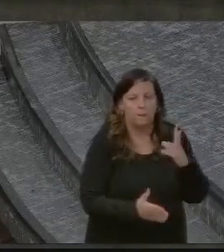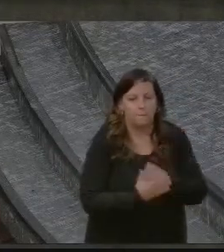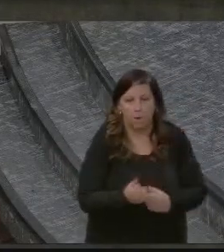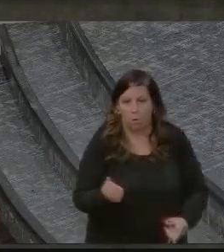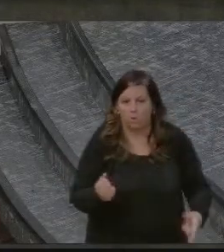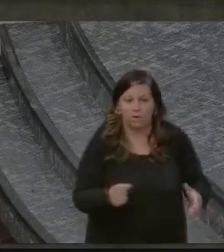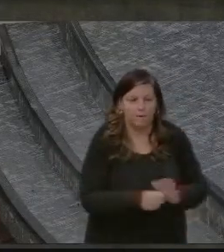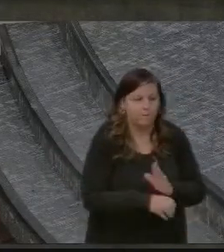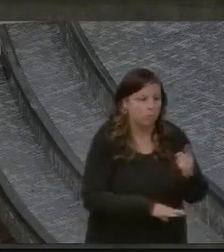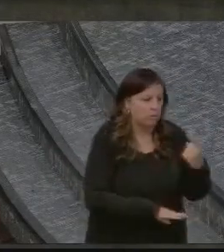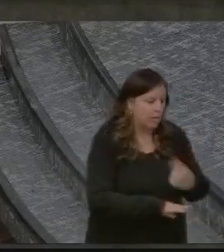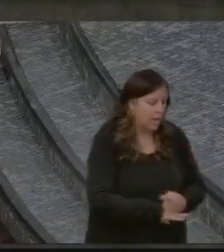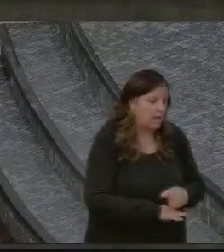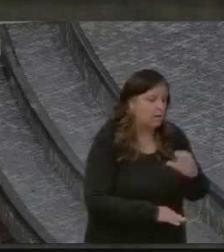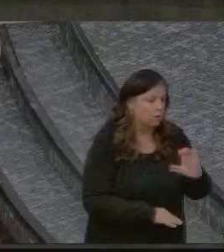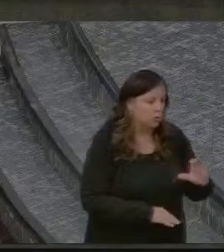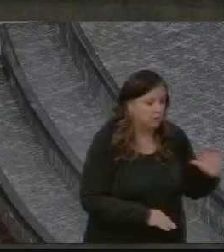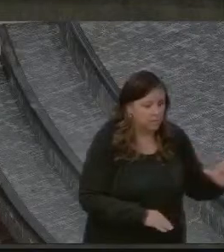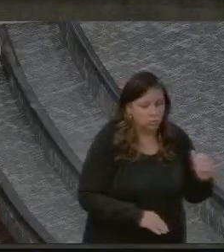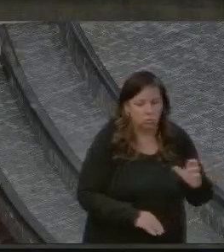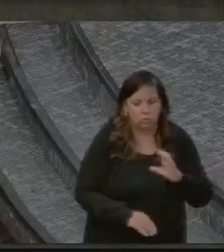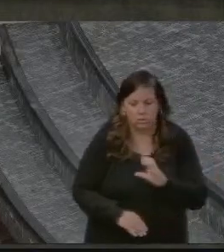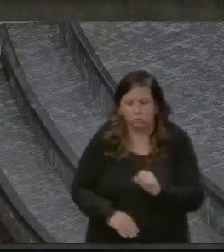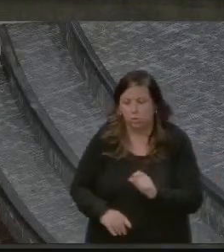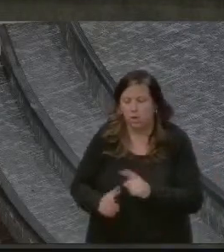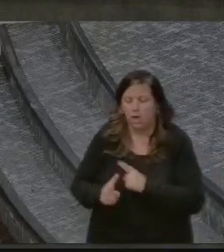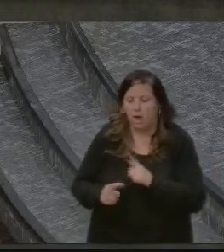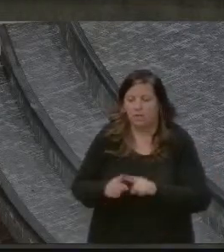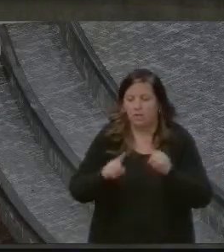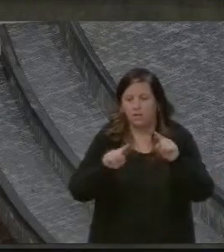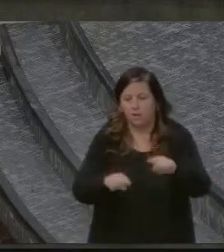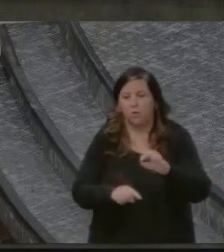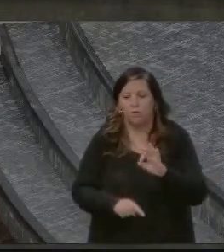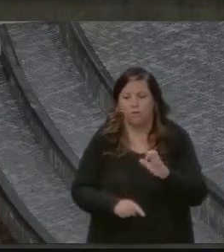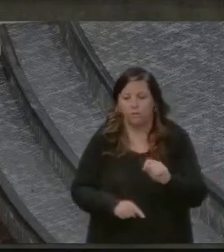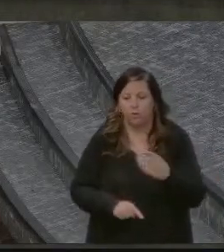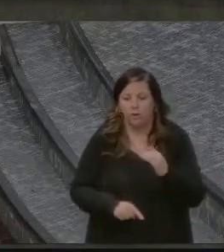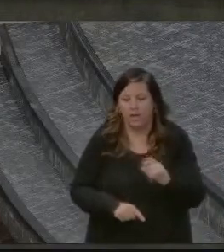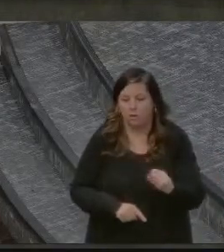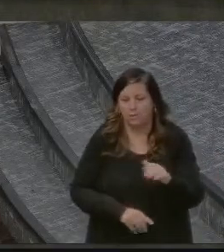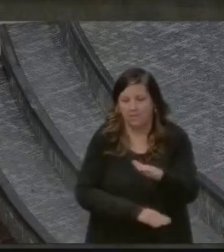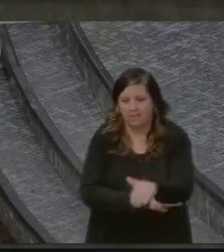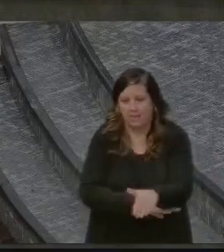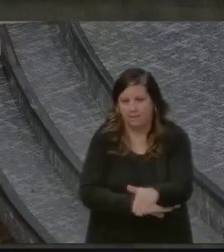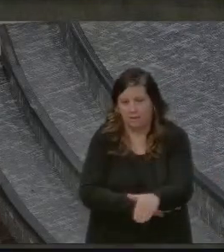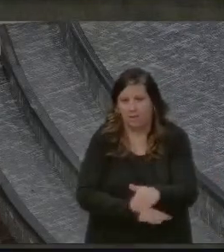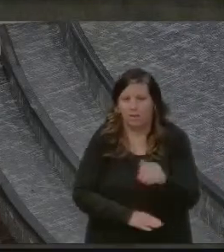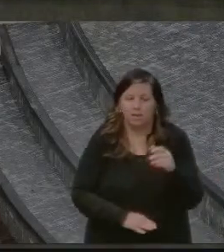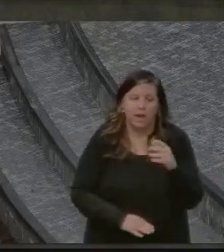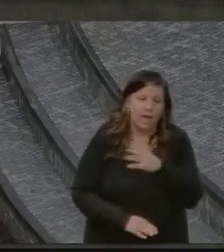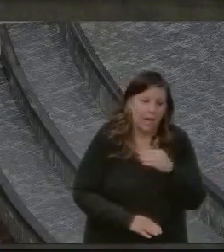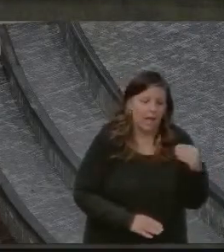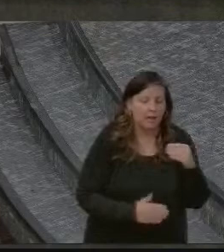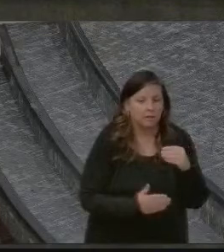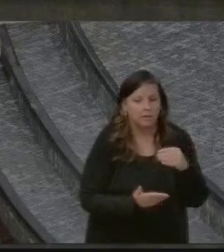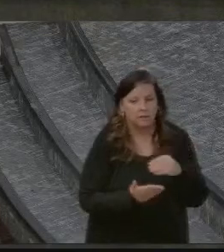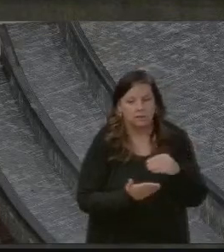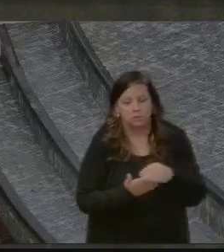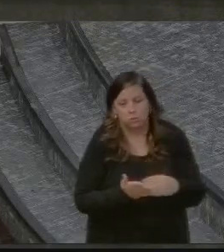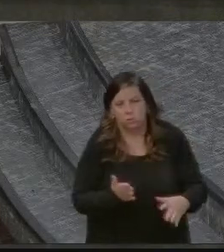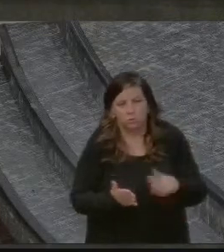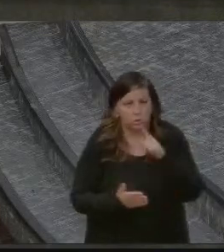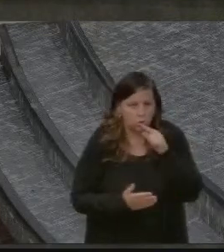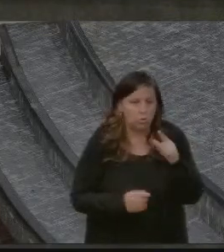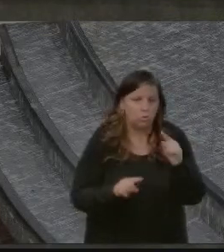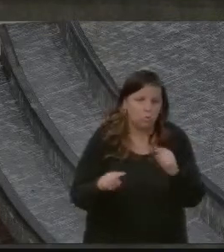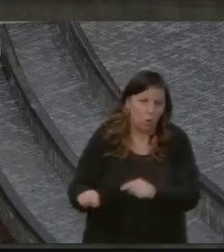Cedar Shoals, and then they go to Foothills in the evenings. And like I said, we also have students that take advantage of their summer options as well.